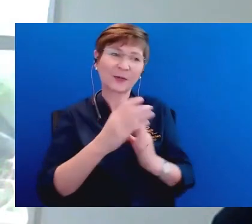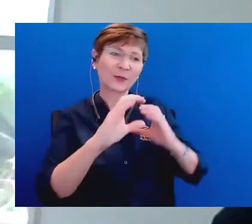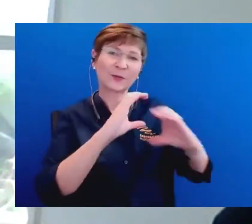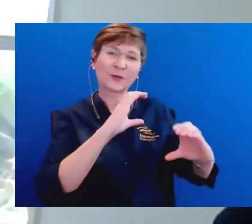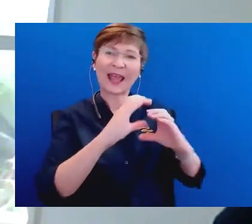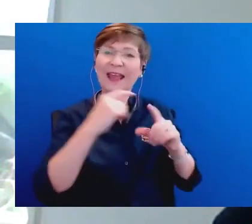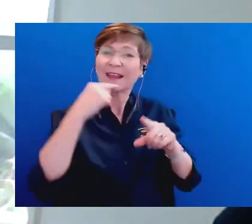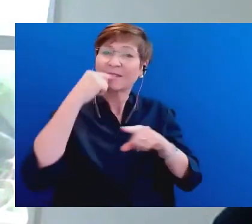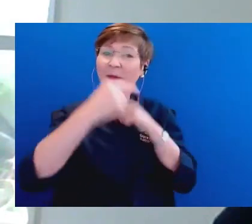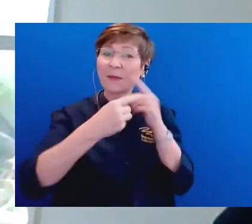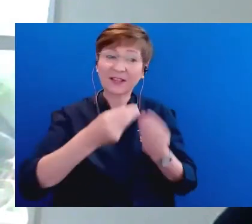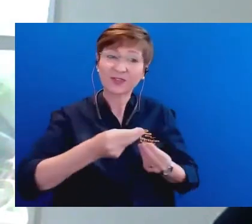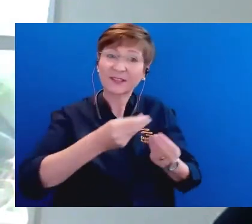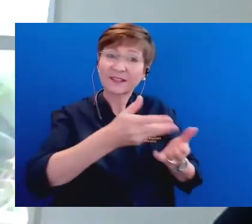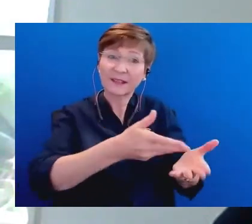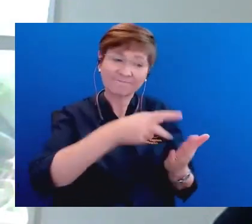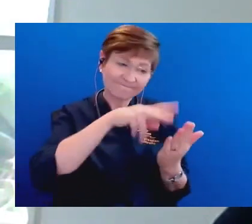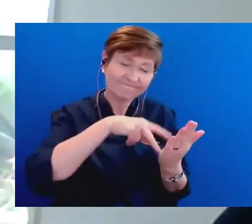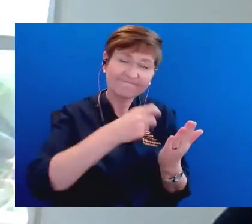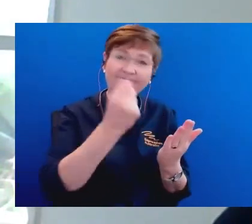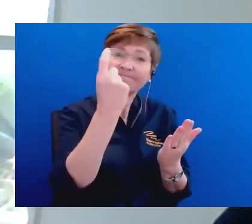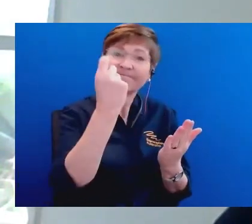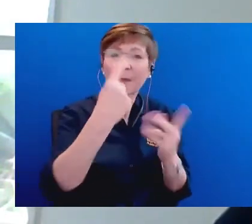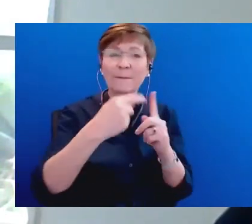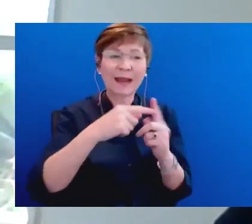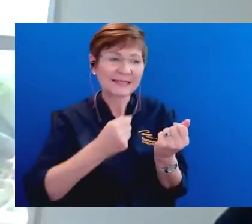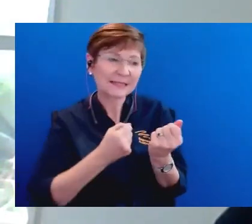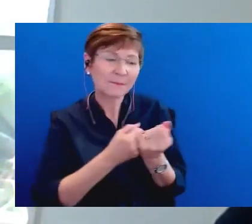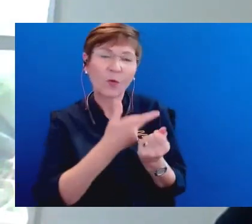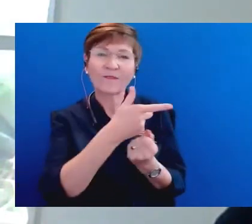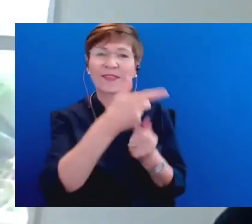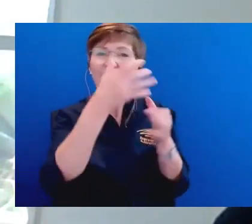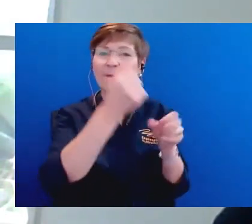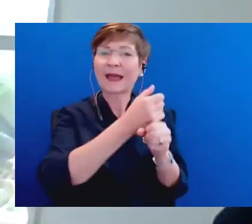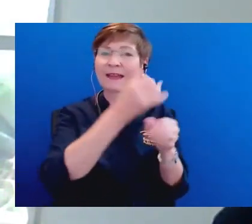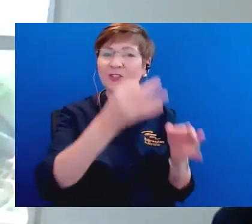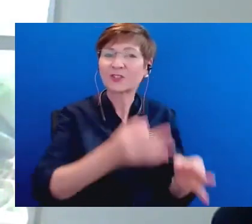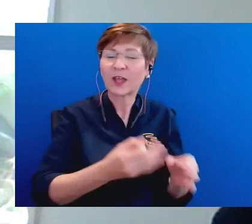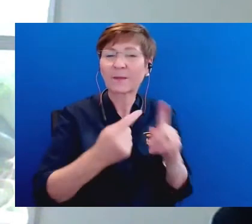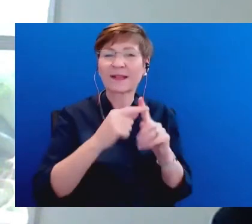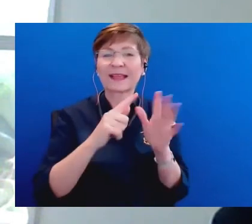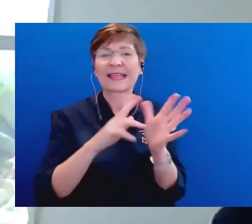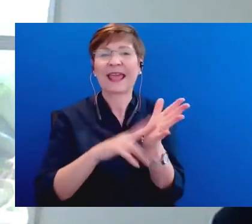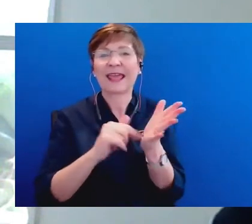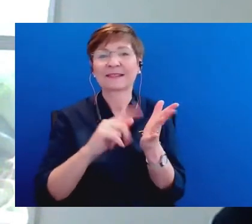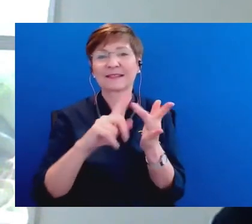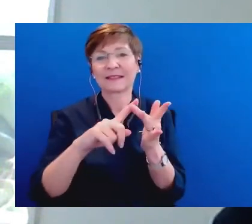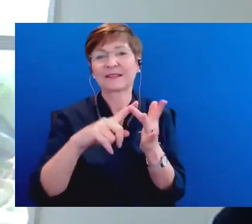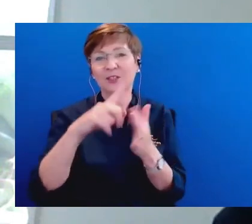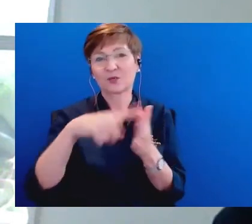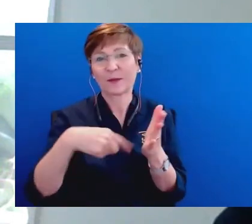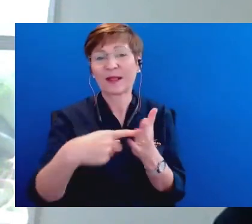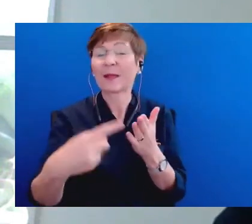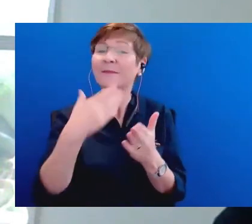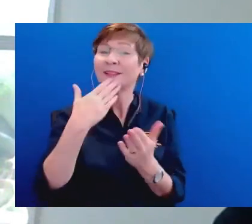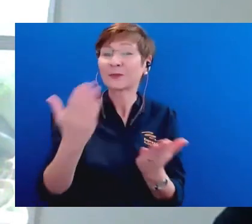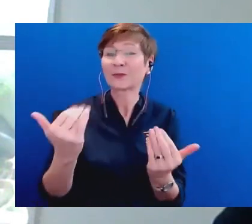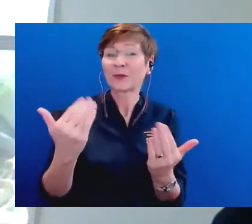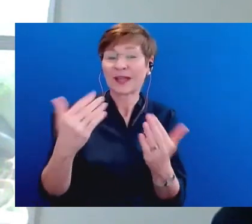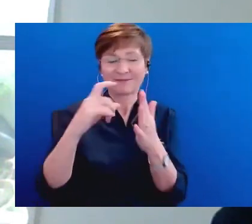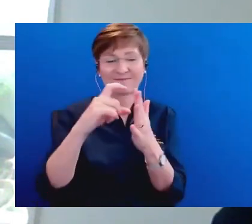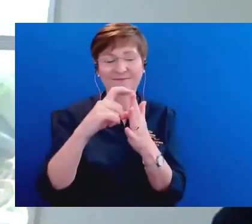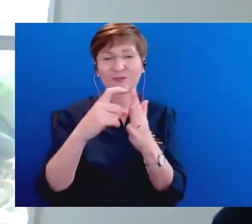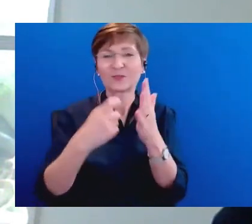information, support for decision-making, and anti-discrimination. Please welcome Dr. Yvette